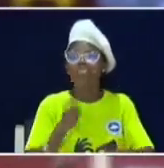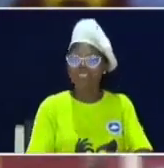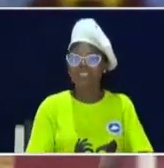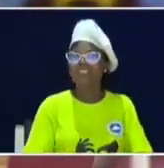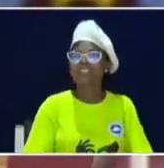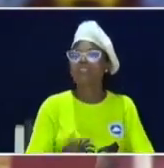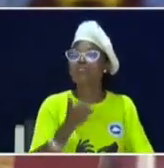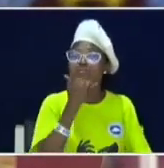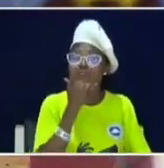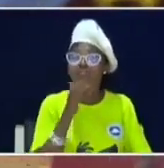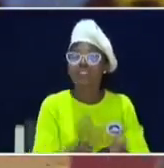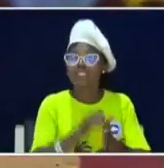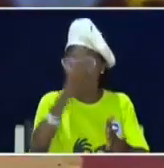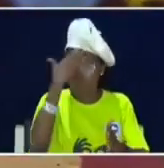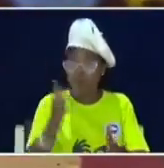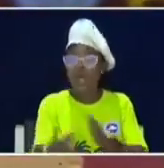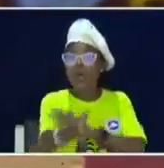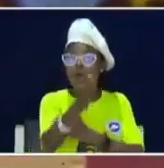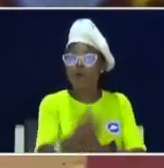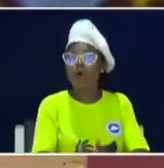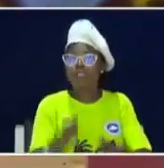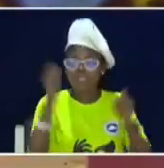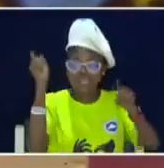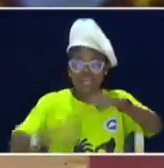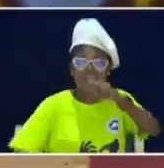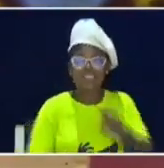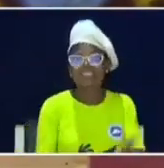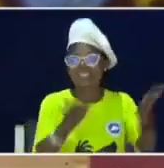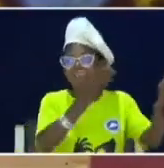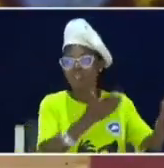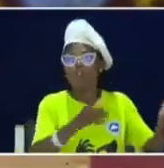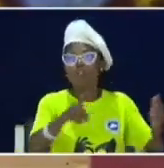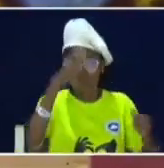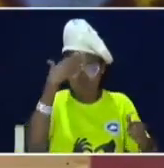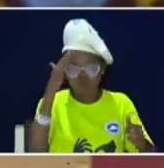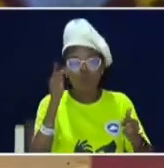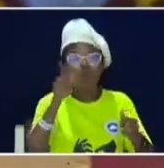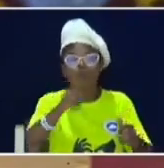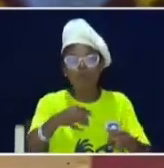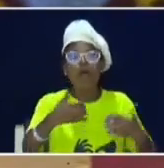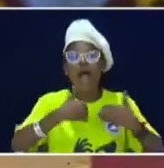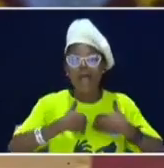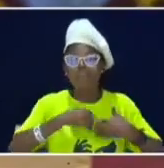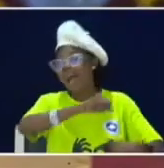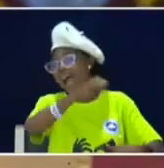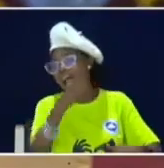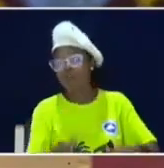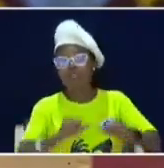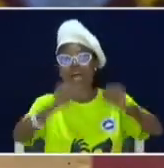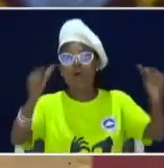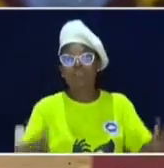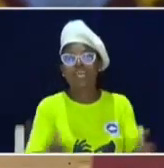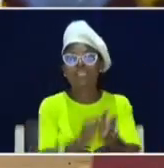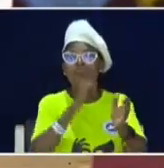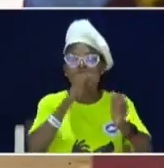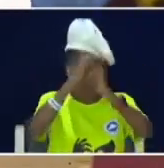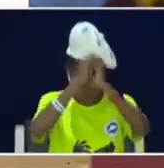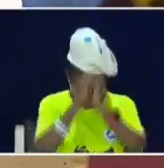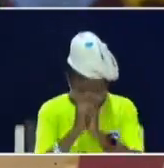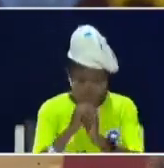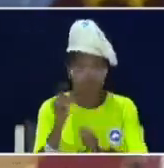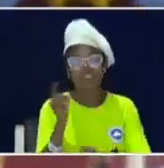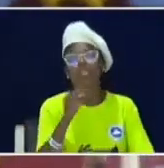It's true you are coming to church, but yet you know you have another altar you are servicing. This service will not make sense to you until you lay one